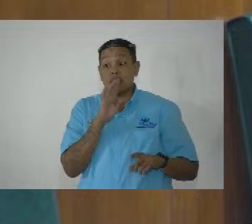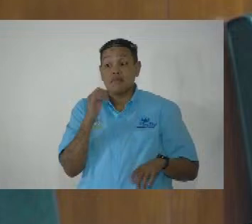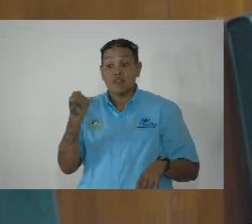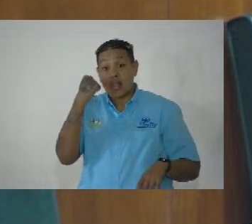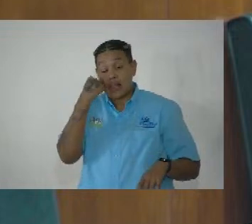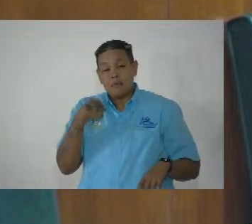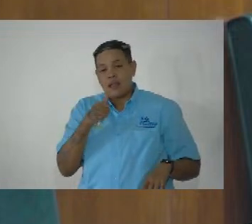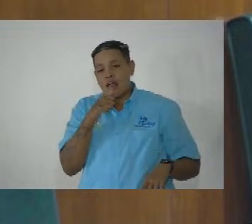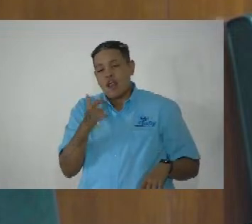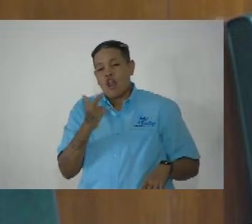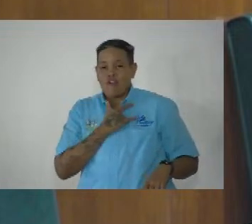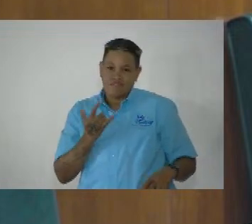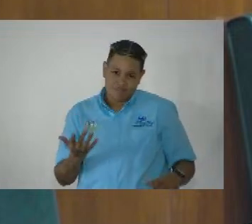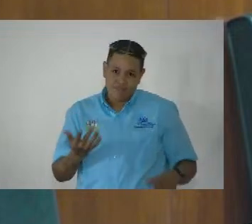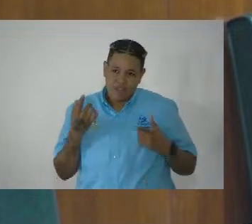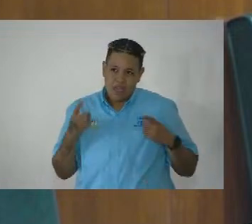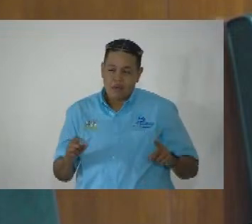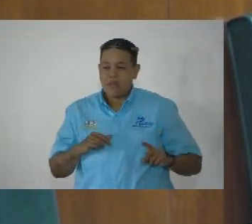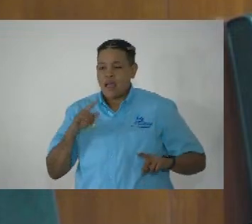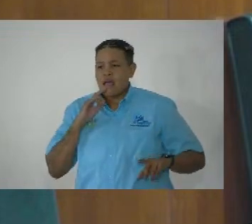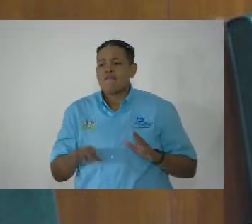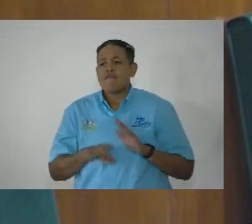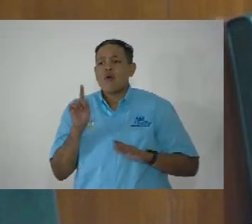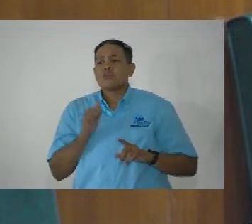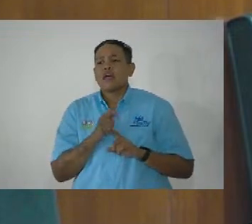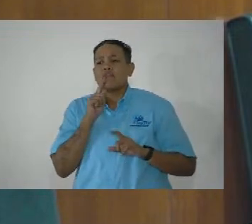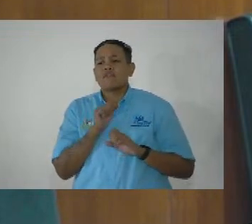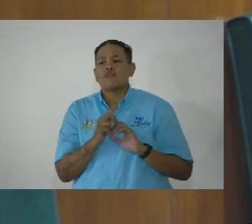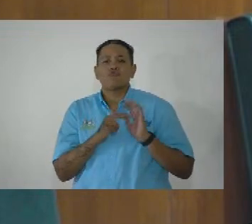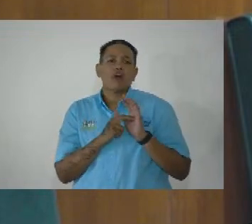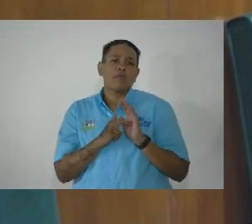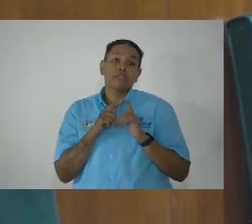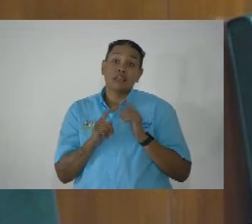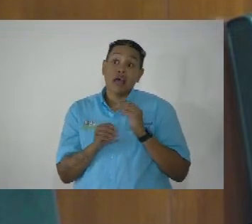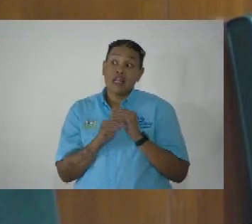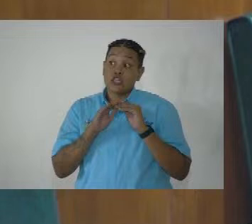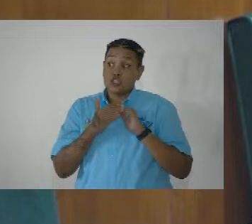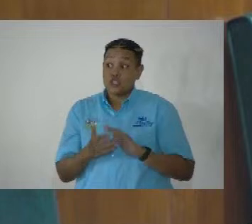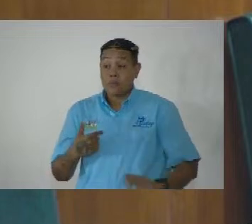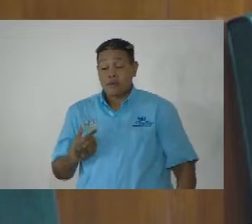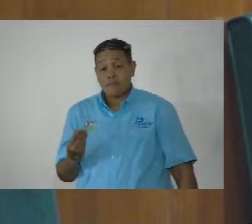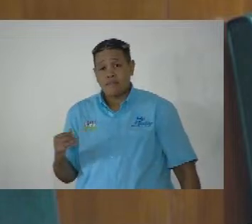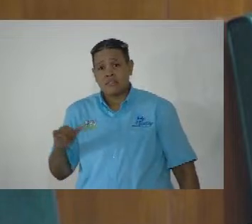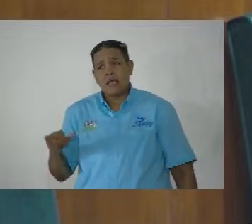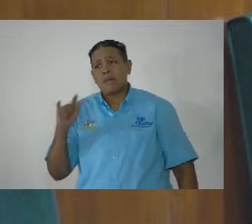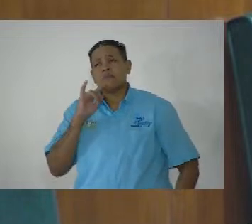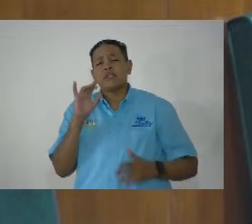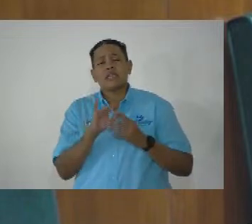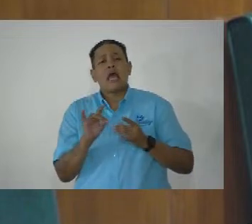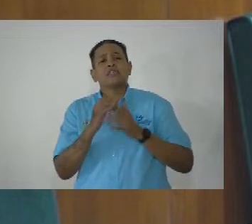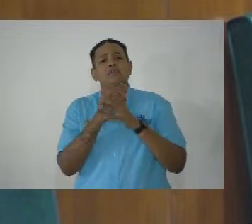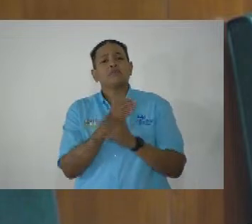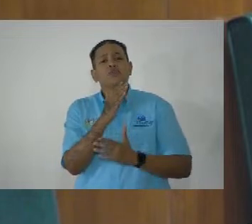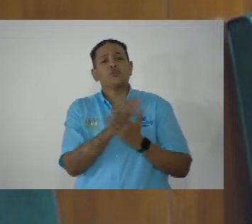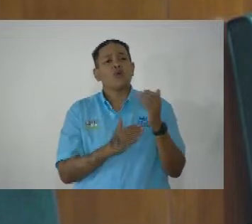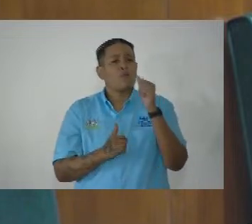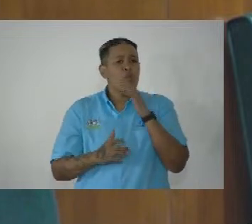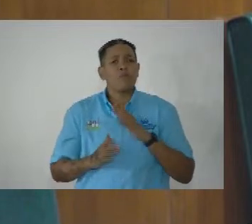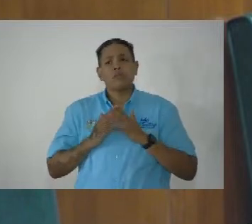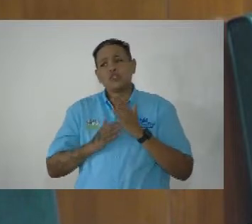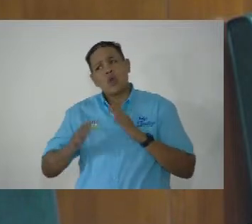love me. And I found as a representative, and certainly as a Jamaican, that the narrative between some women and some